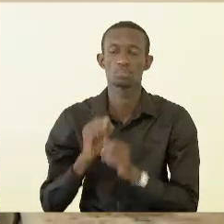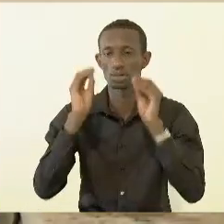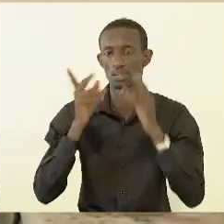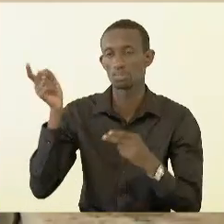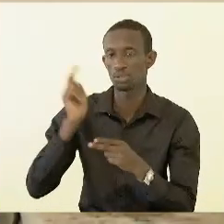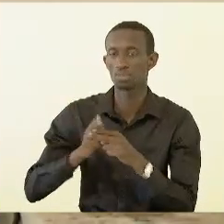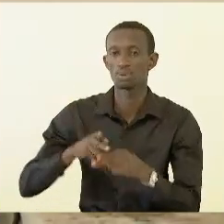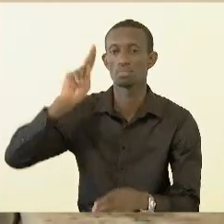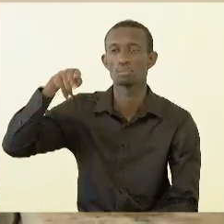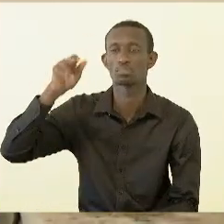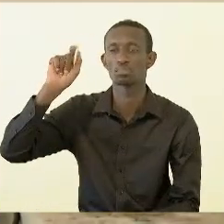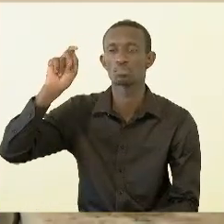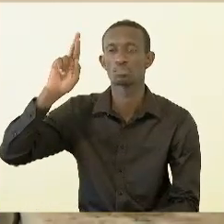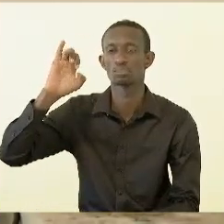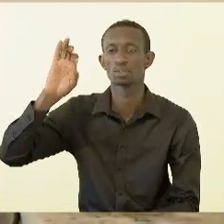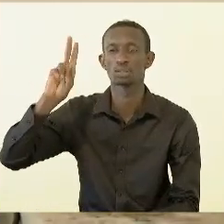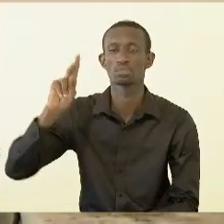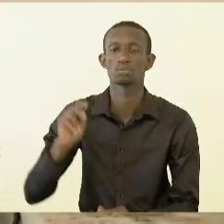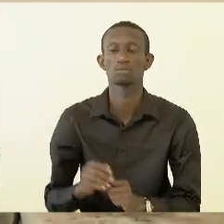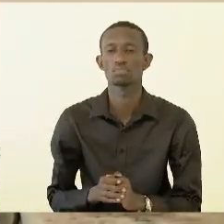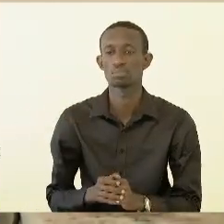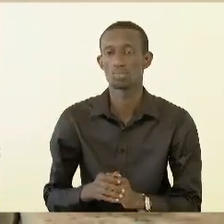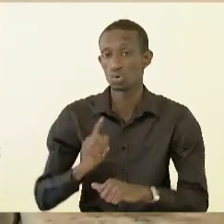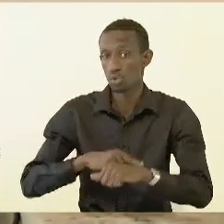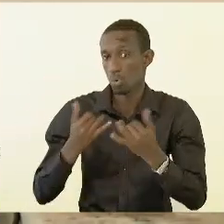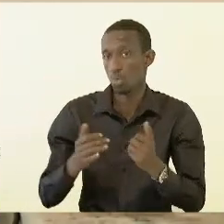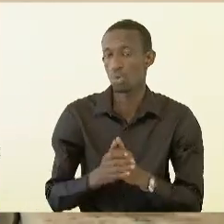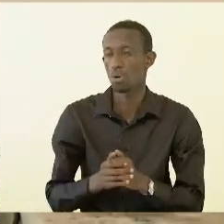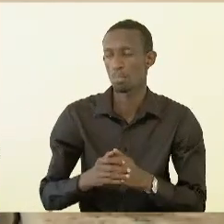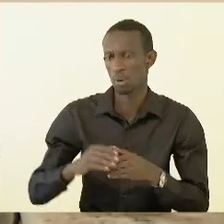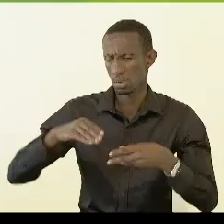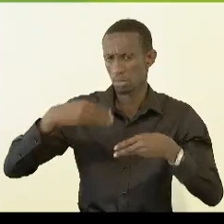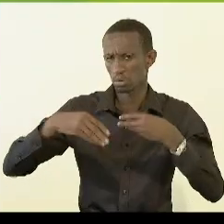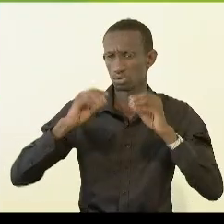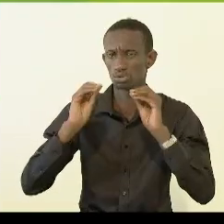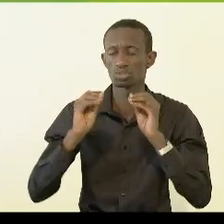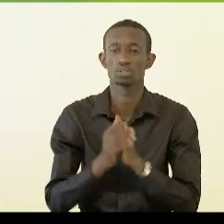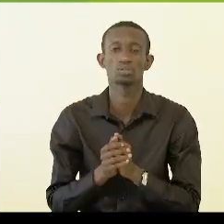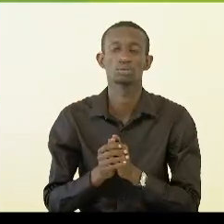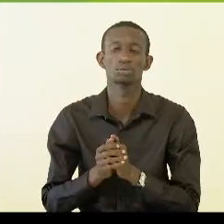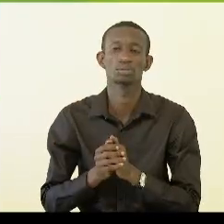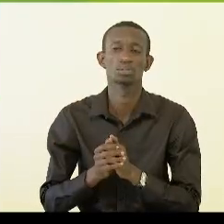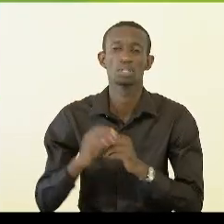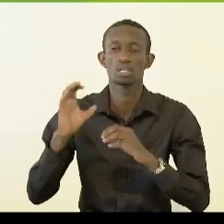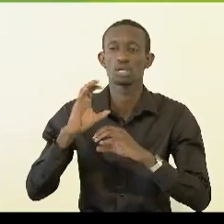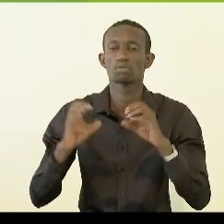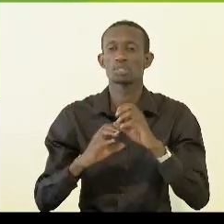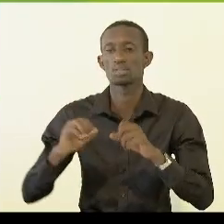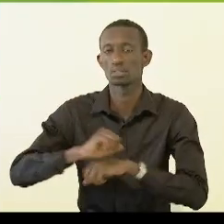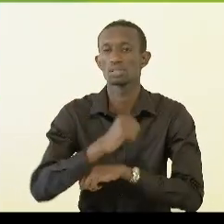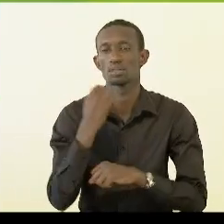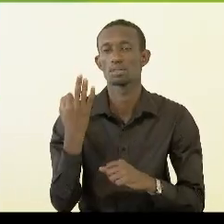Patrick, and this time around I'll be working with senior threes in chemistry as